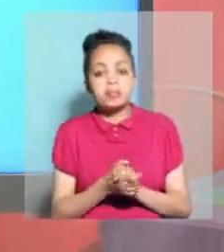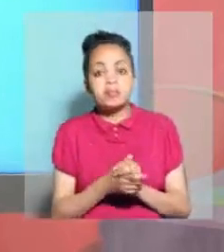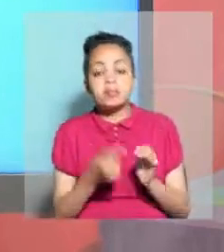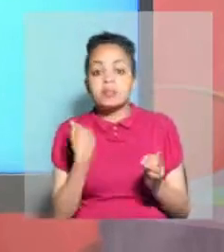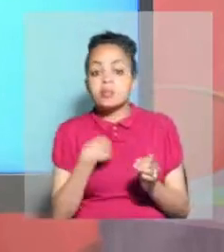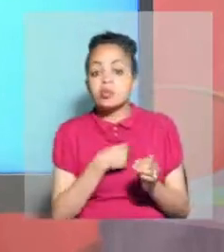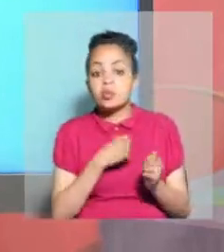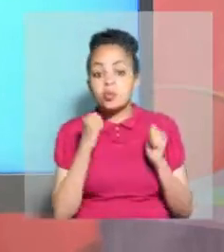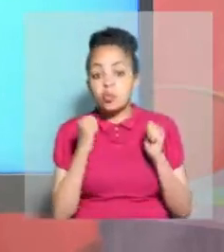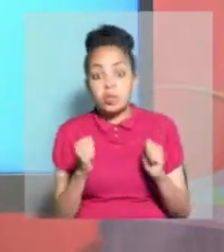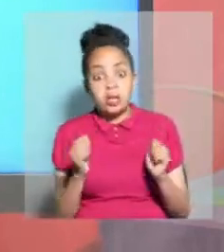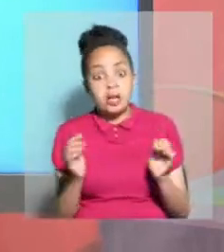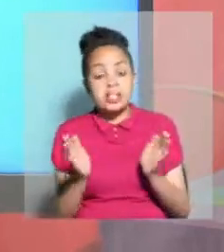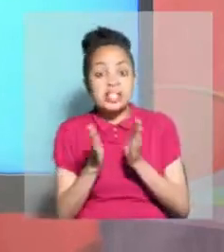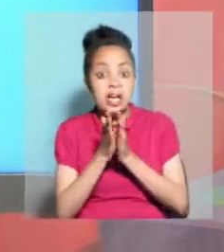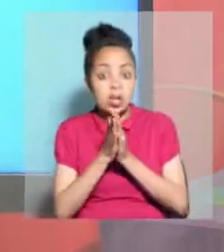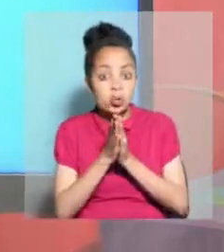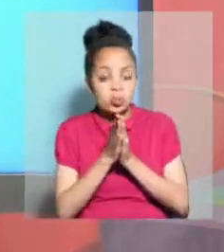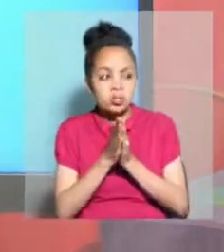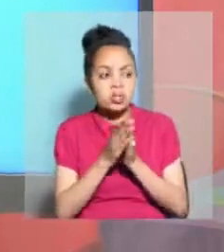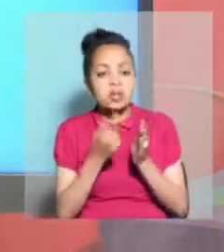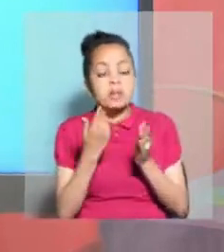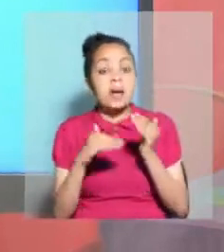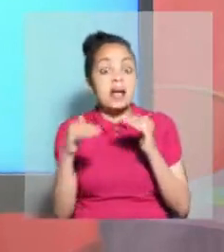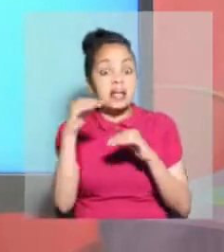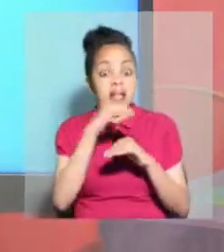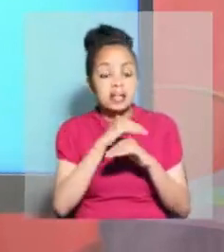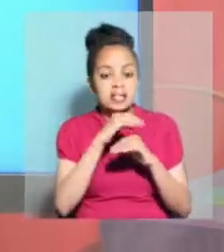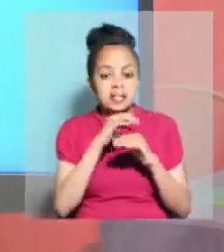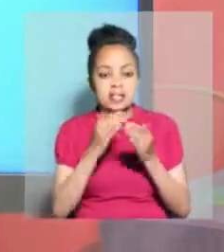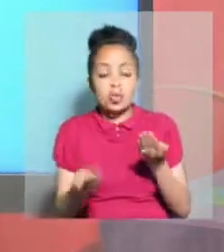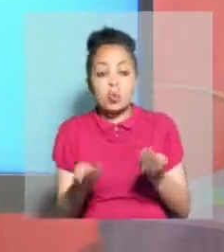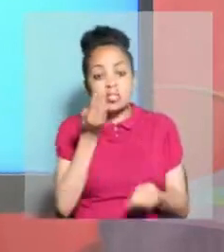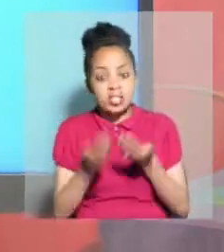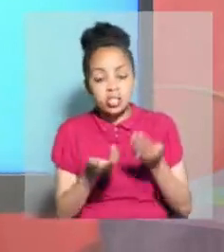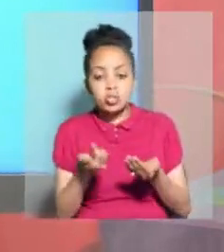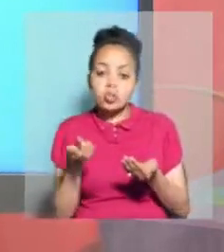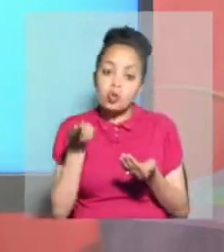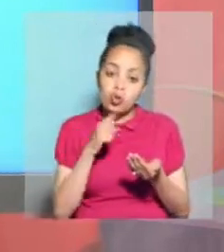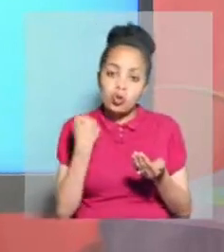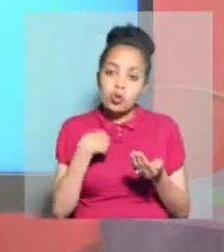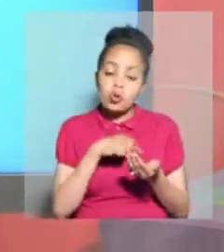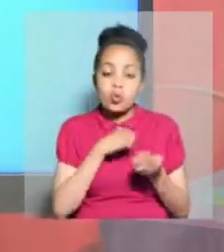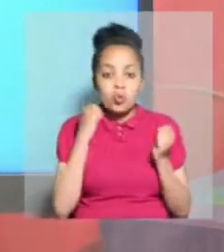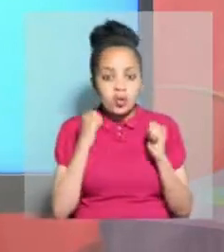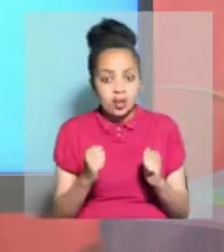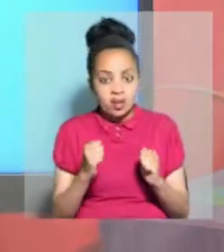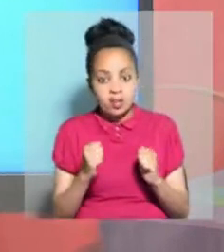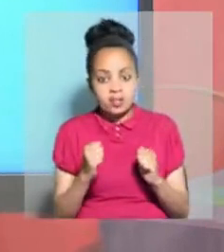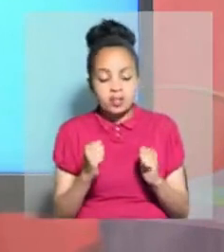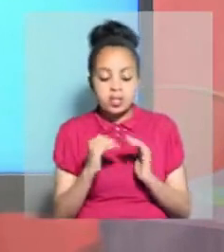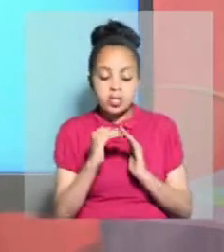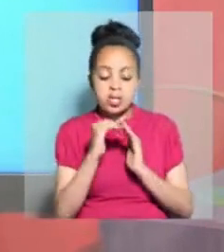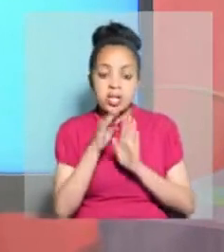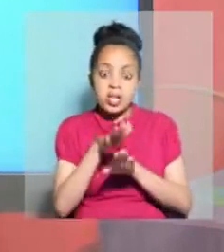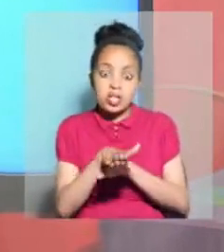we can dilute the rate of inhibitor by increasing the concentration of this one, or we can